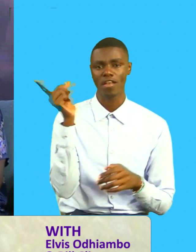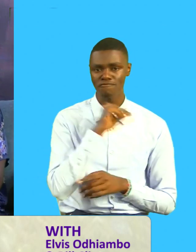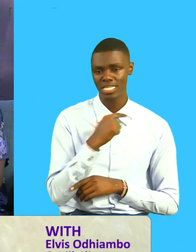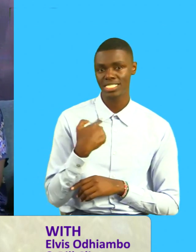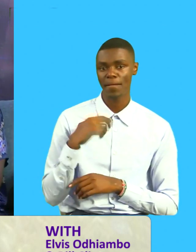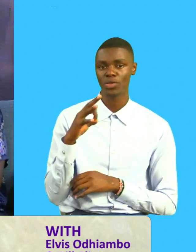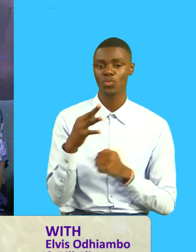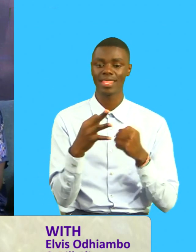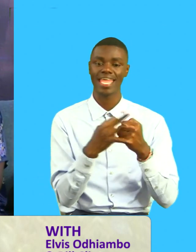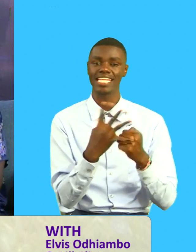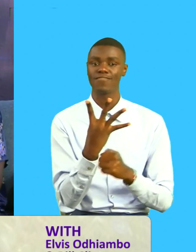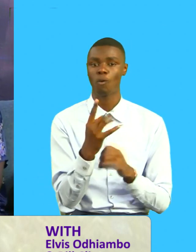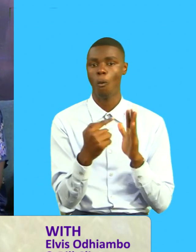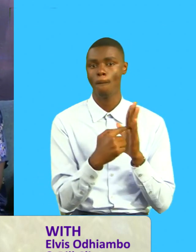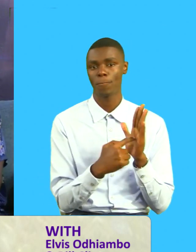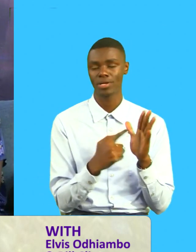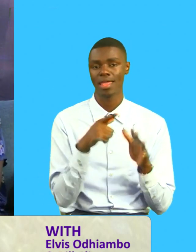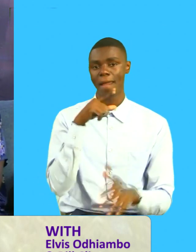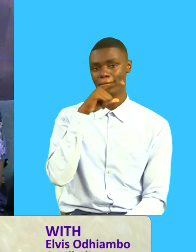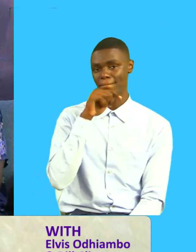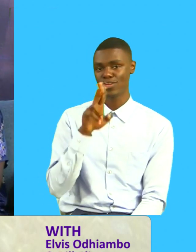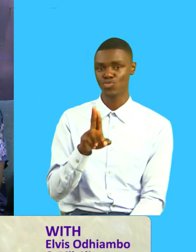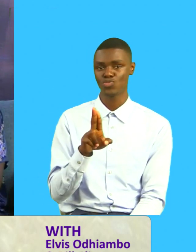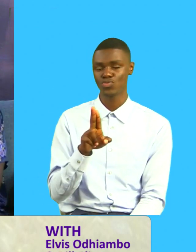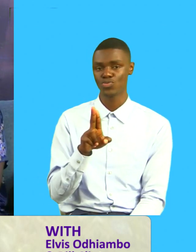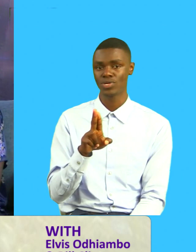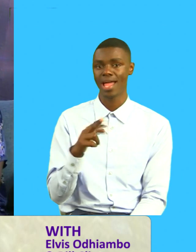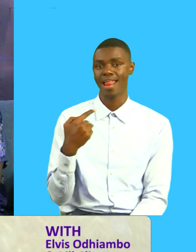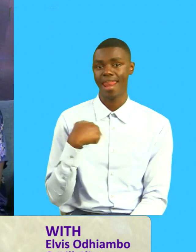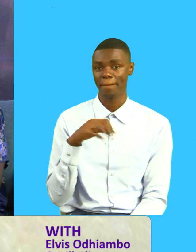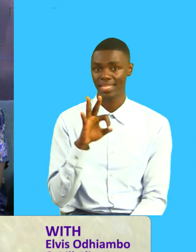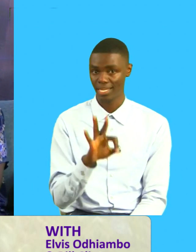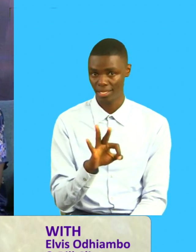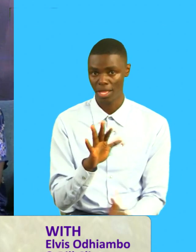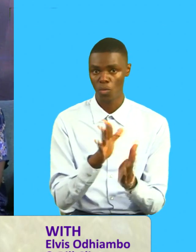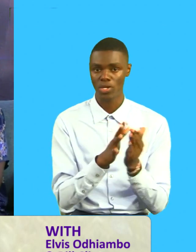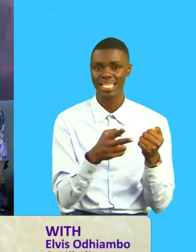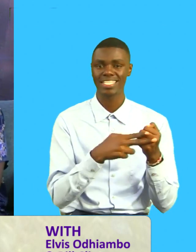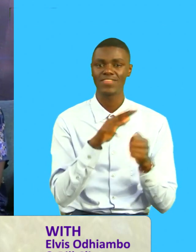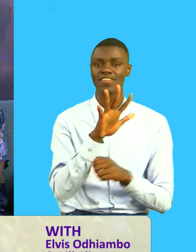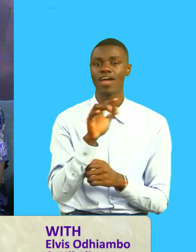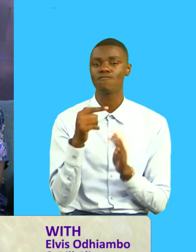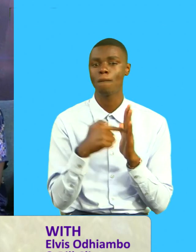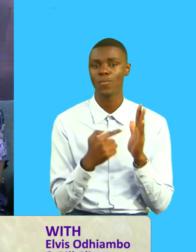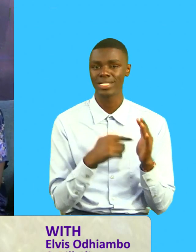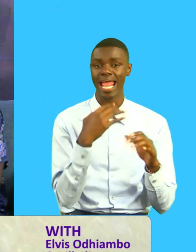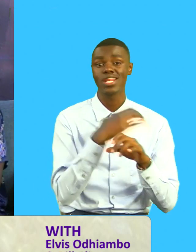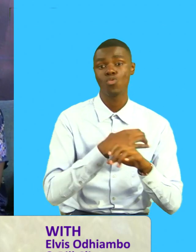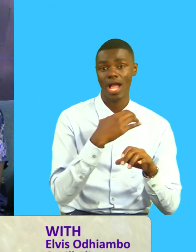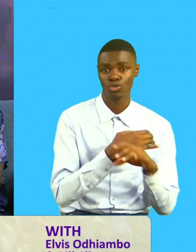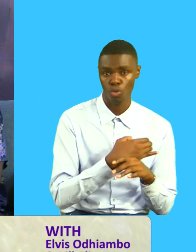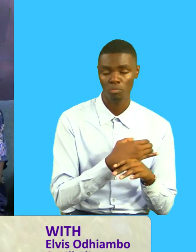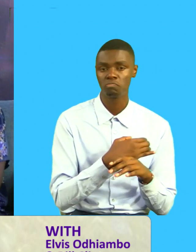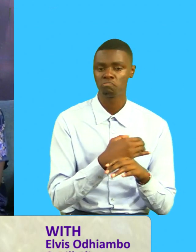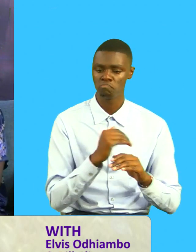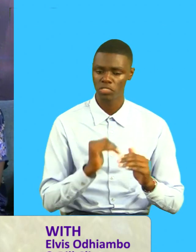2 with 84 points. With Manchester United finishing third with 75 points. Newcastle giving them a run of